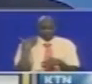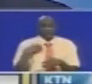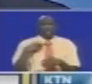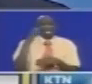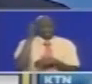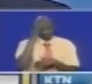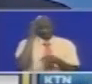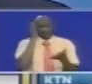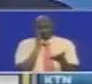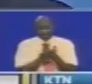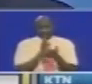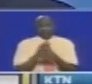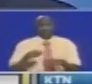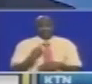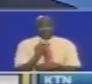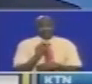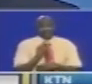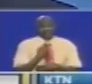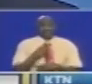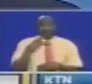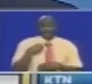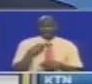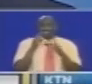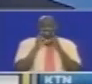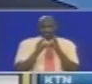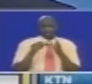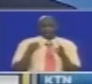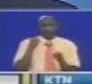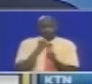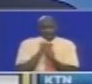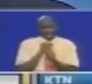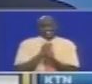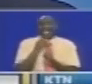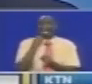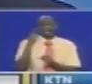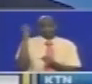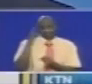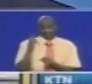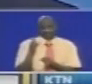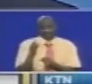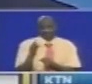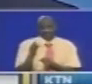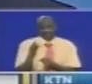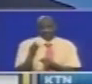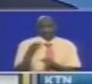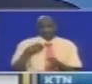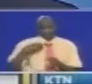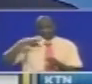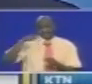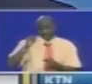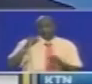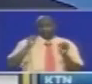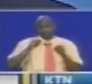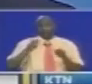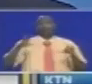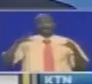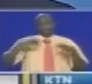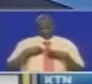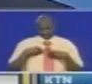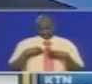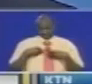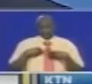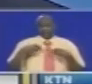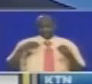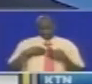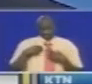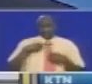for a fact myself, if the result transmission had worked 100%, the Prime Minister would have considered defeat. Yes. I know for that for a